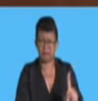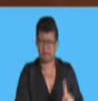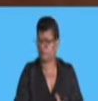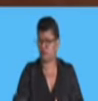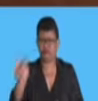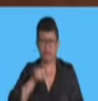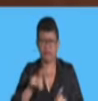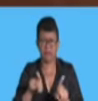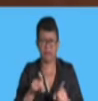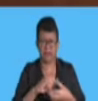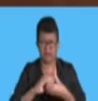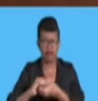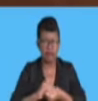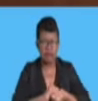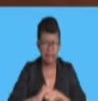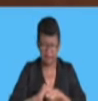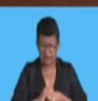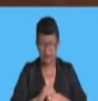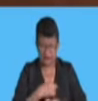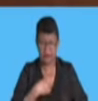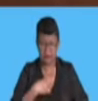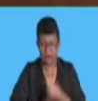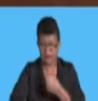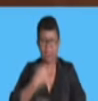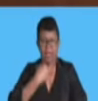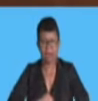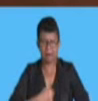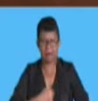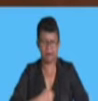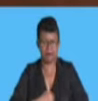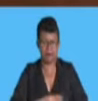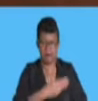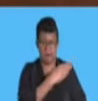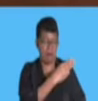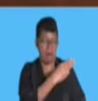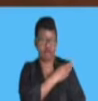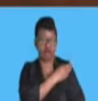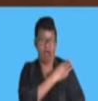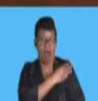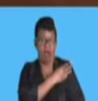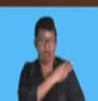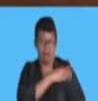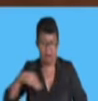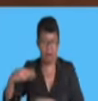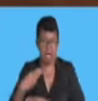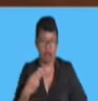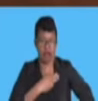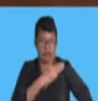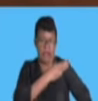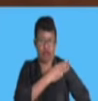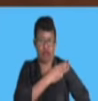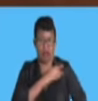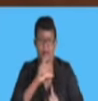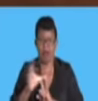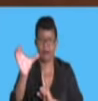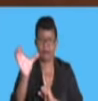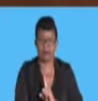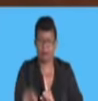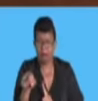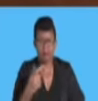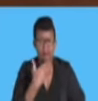government to the rank of Major General to take up the post of Force Commander of UNIFIL, he would have been devastated. He was